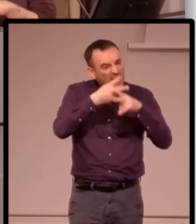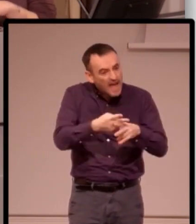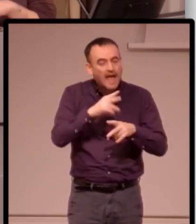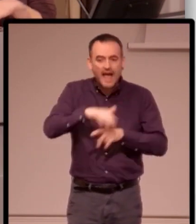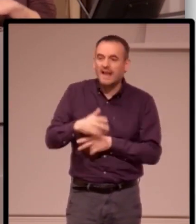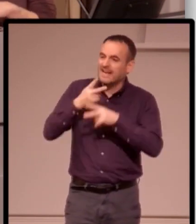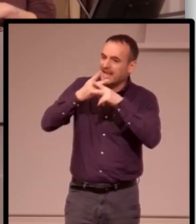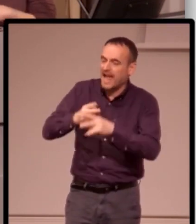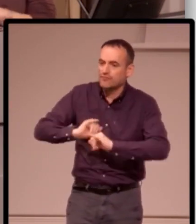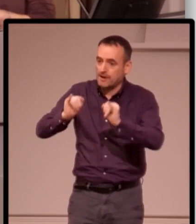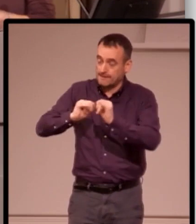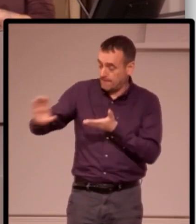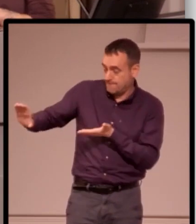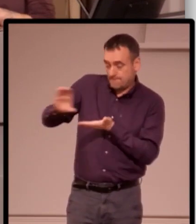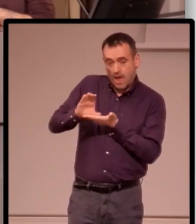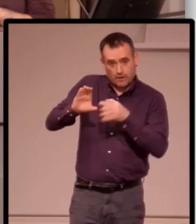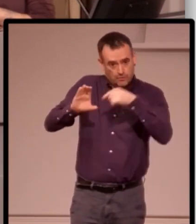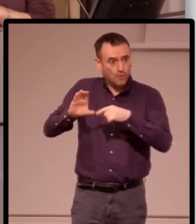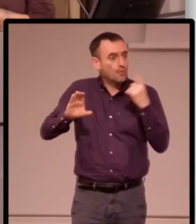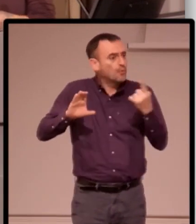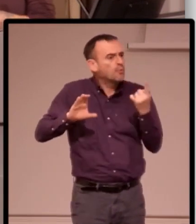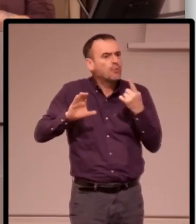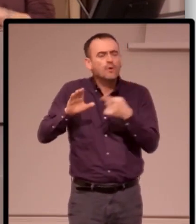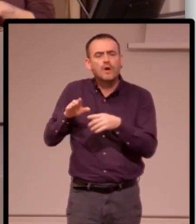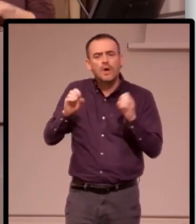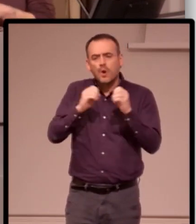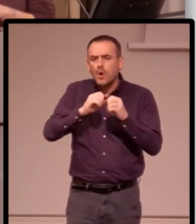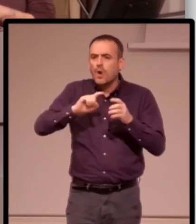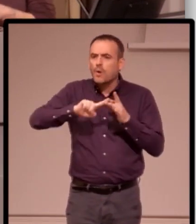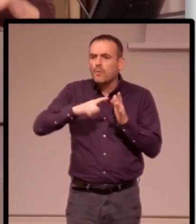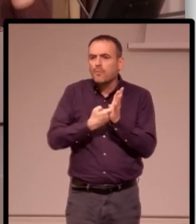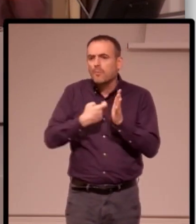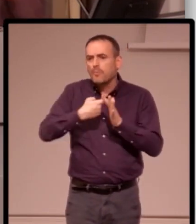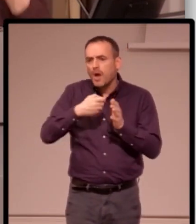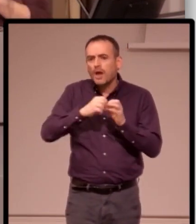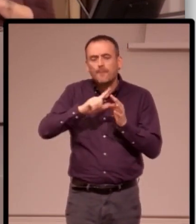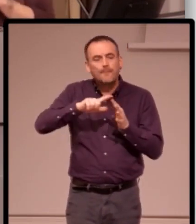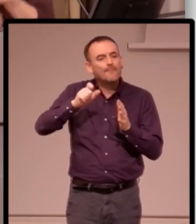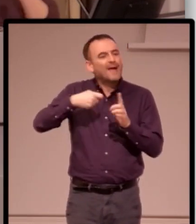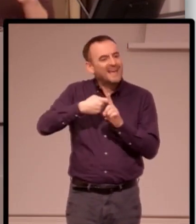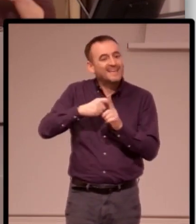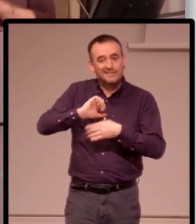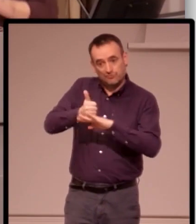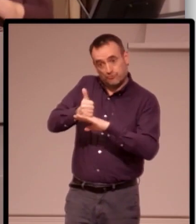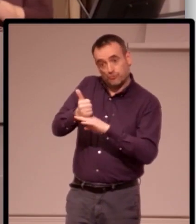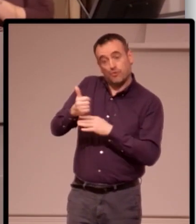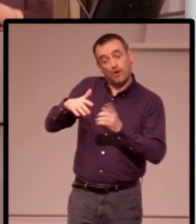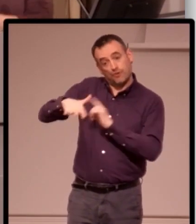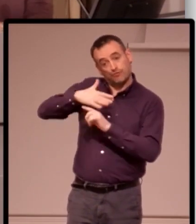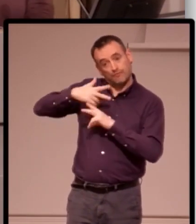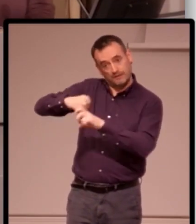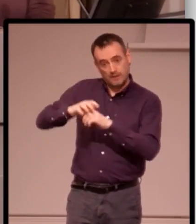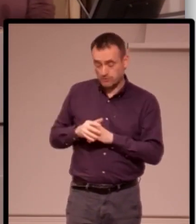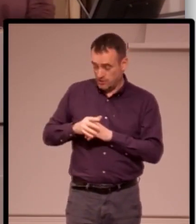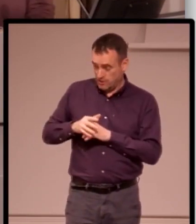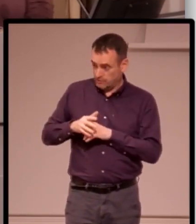Crisis, and it's funded by the Birkbeck Institute for Social Research. And it brings together